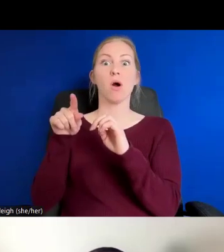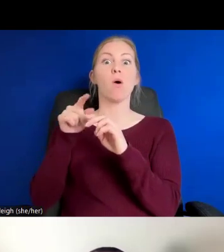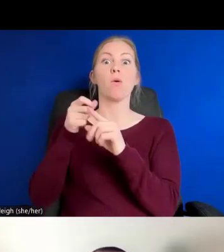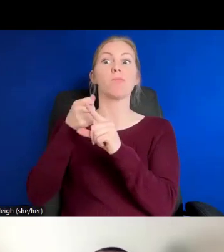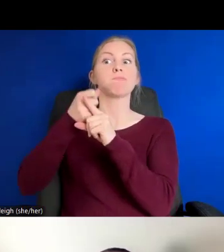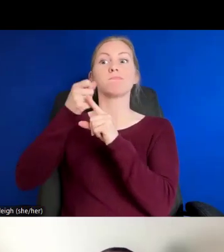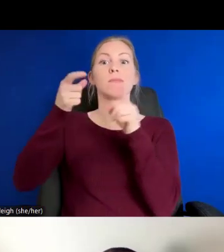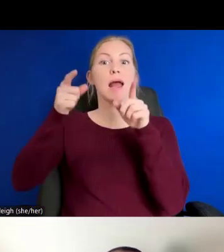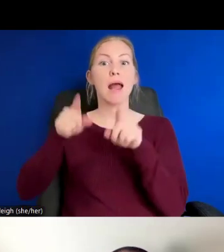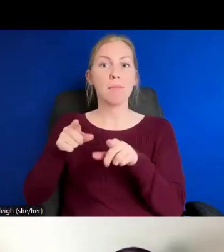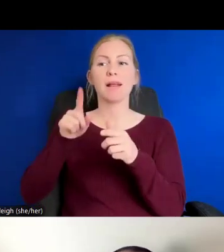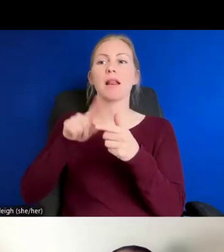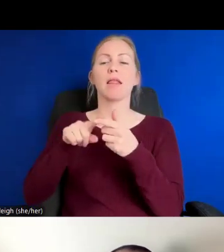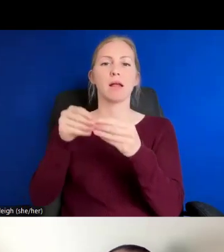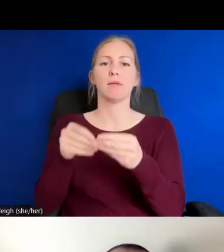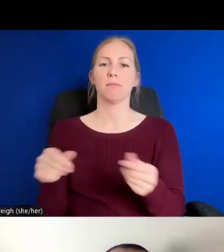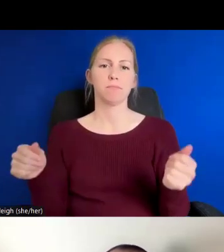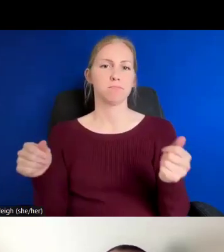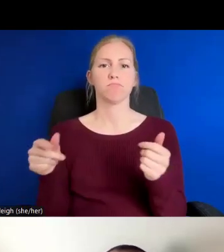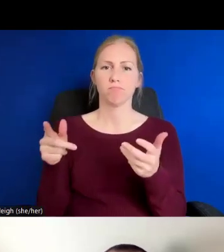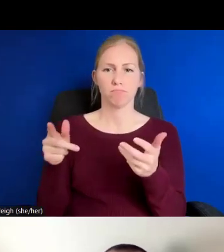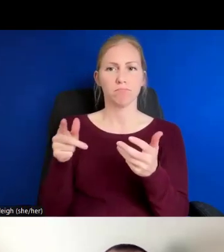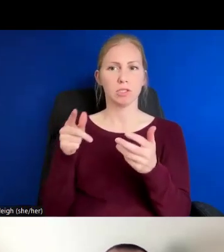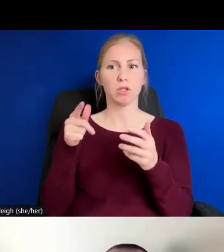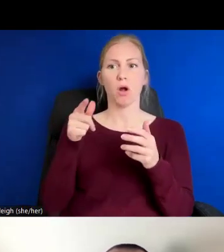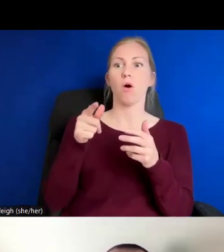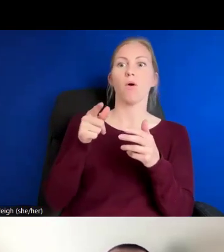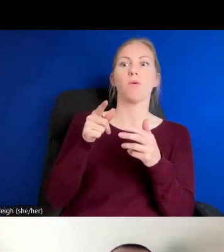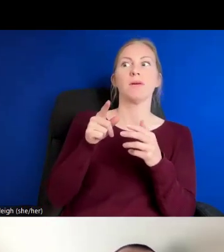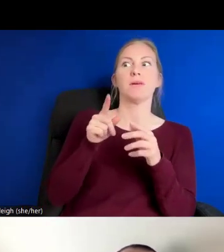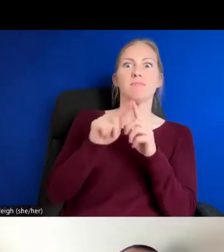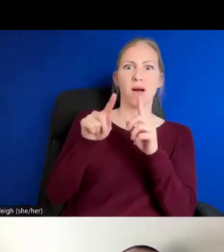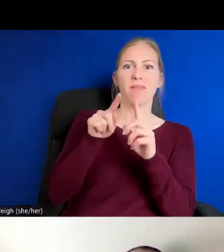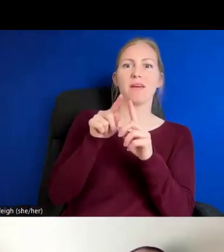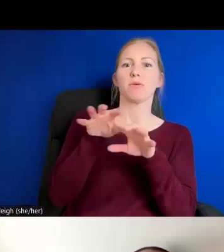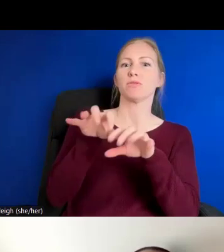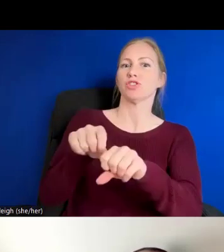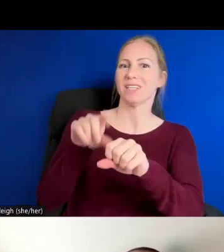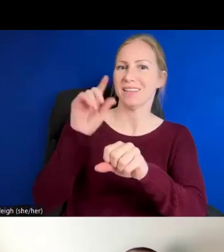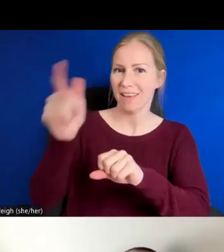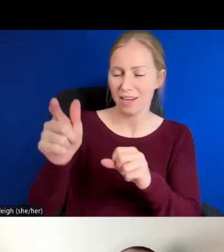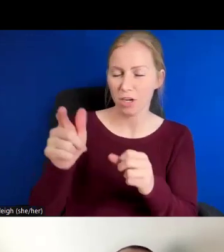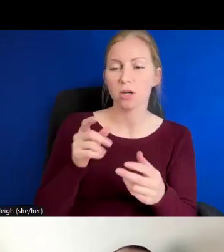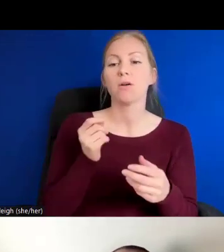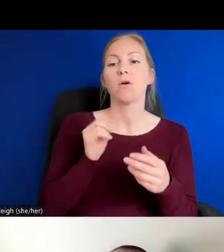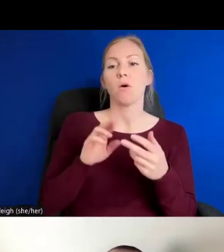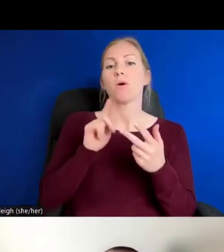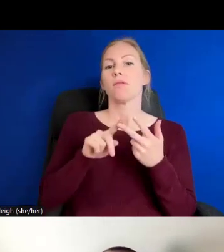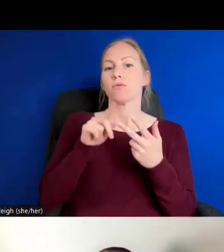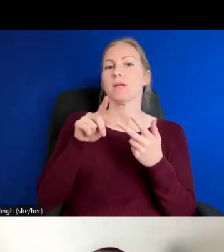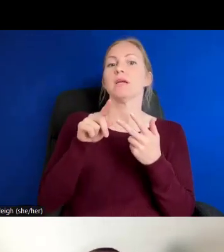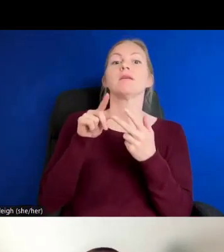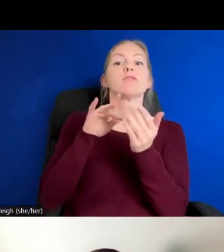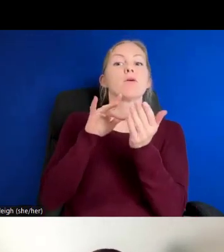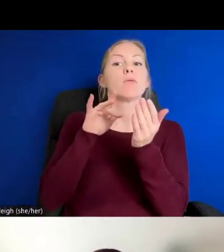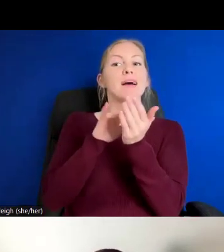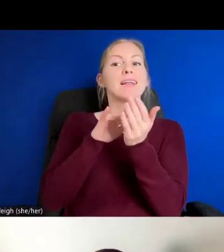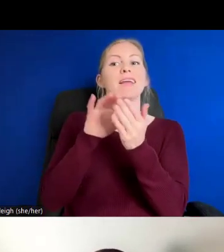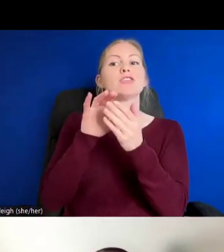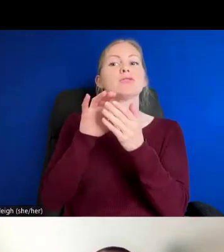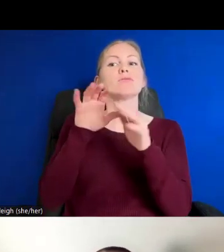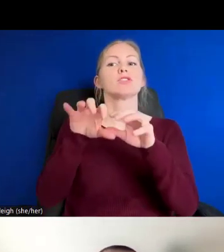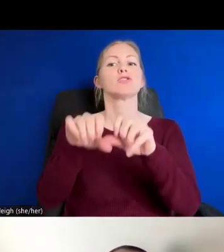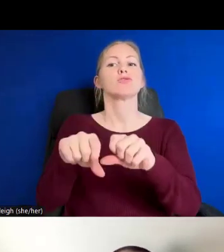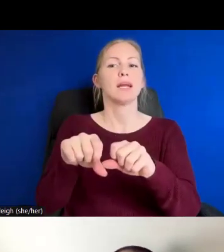restraint due to a delay in the administration, or 3, where the medication restraint was applied for a secondary